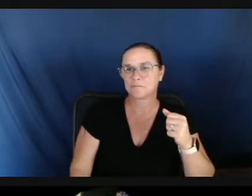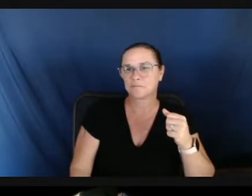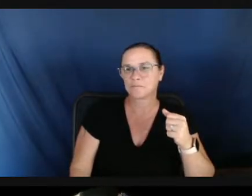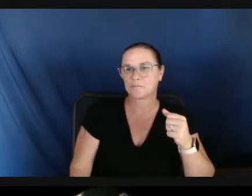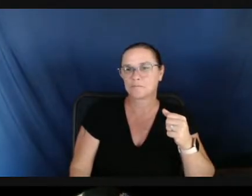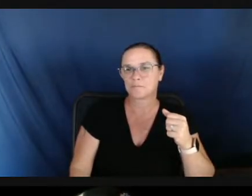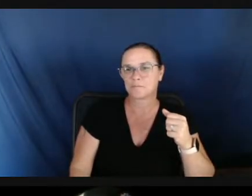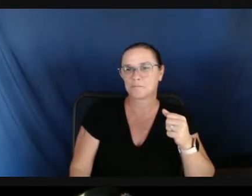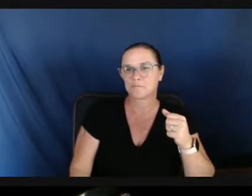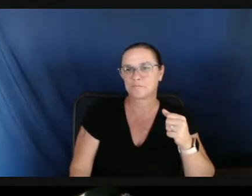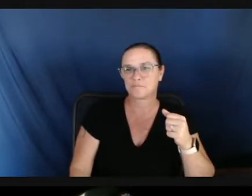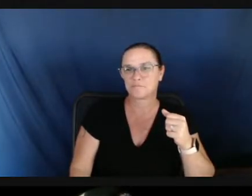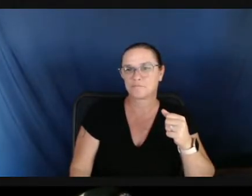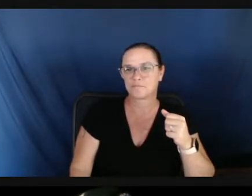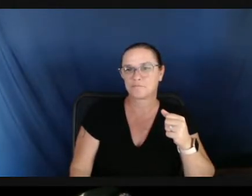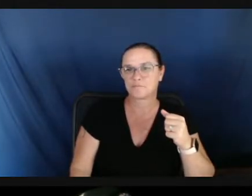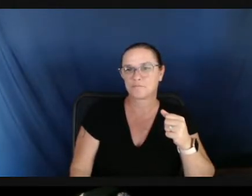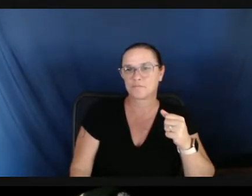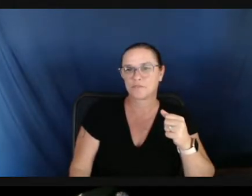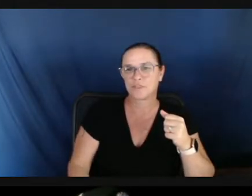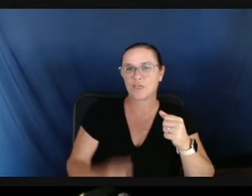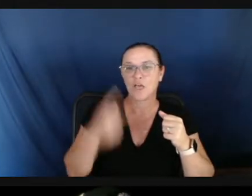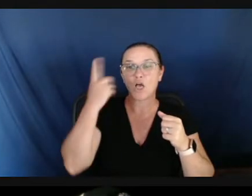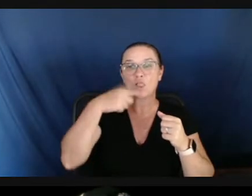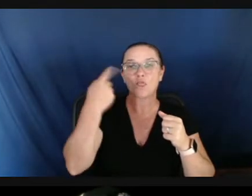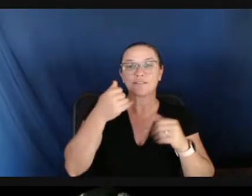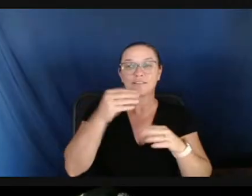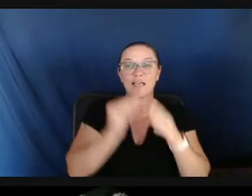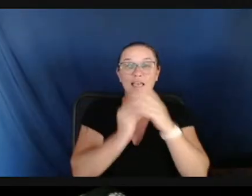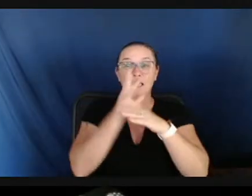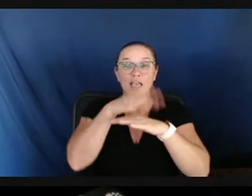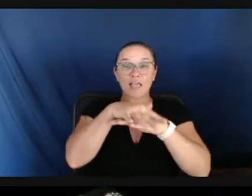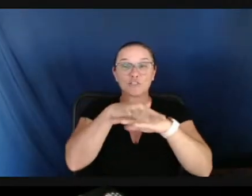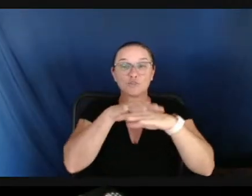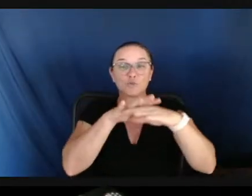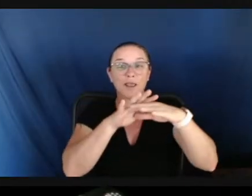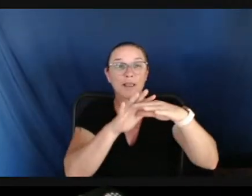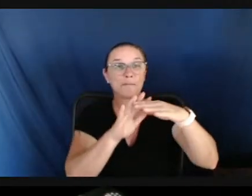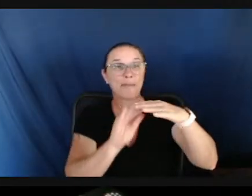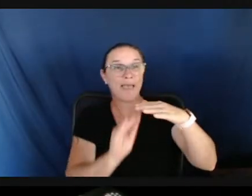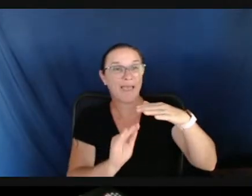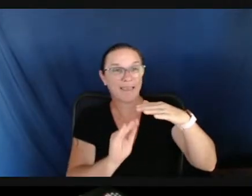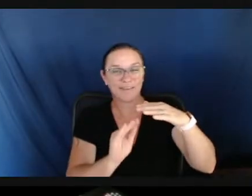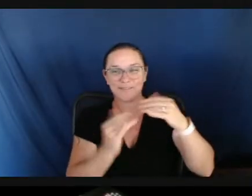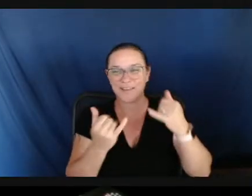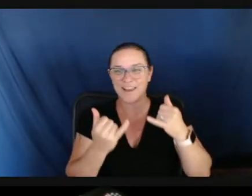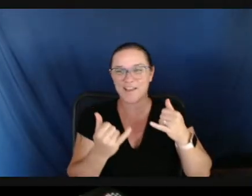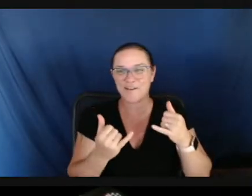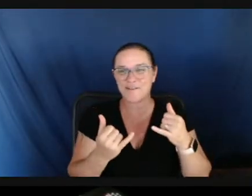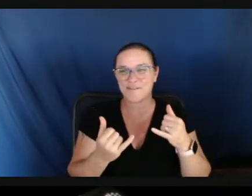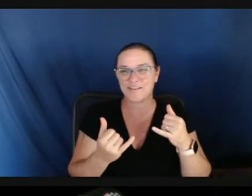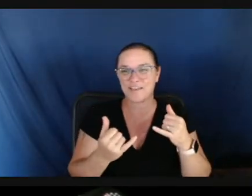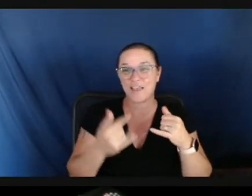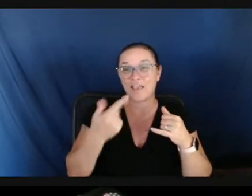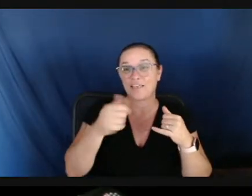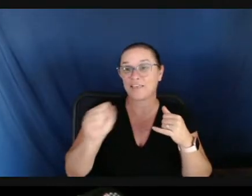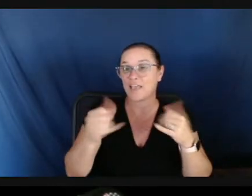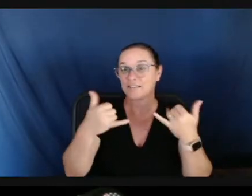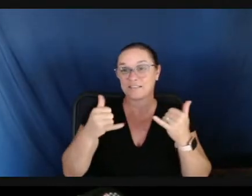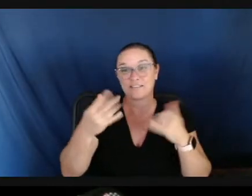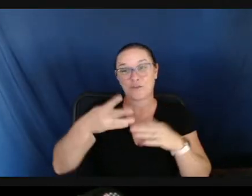There, looks like the draining is starting to begin there. See lava flowing back into the hole, and the gas still coming out